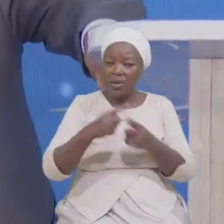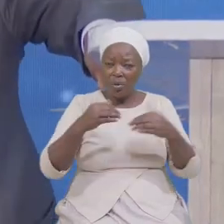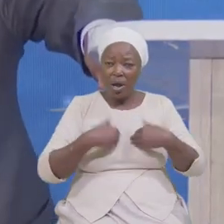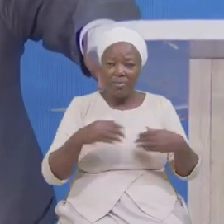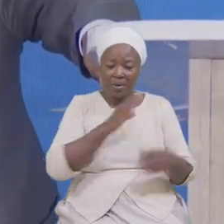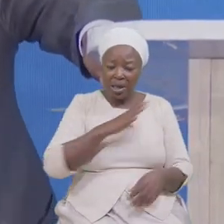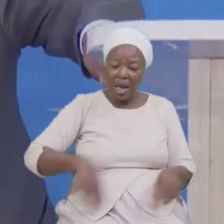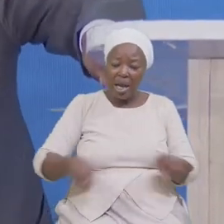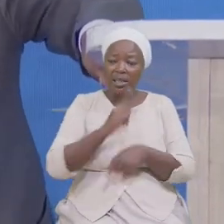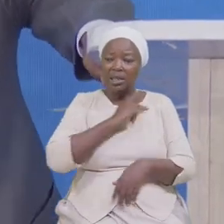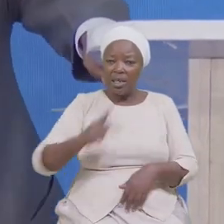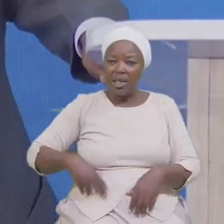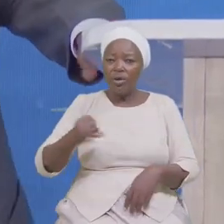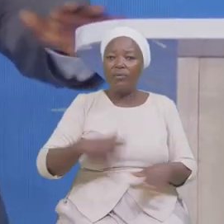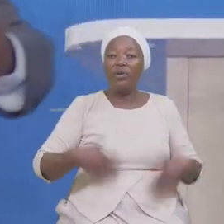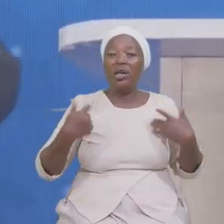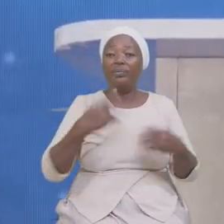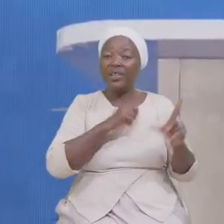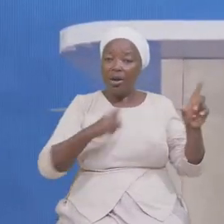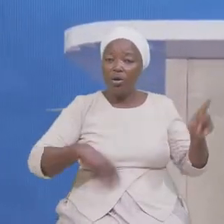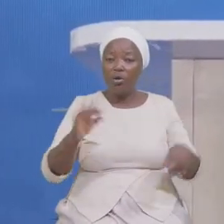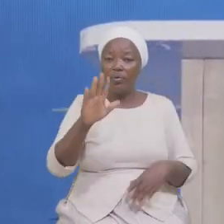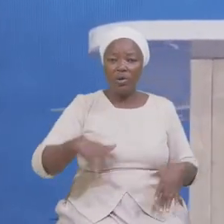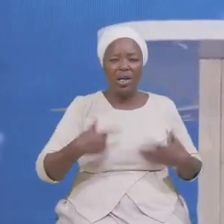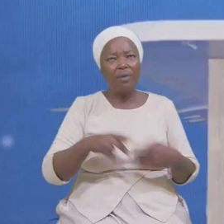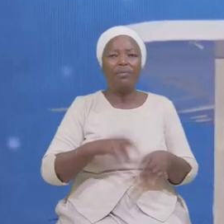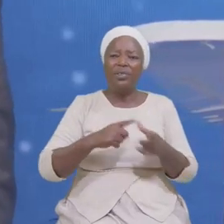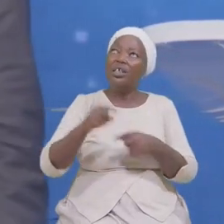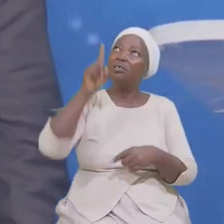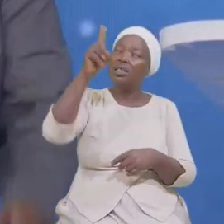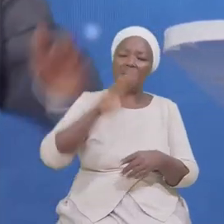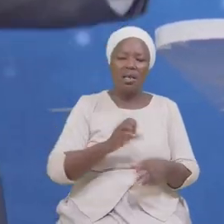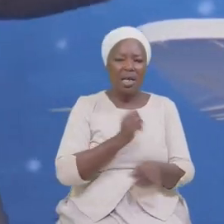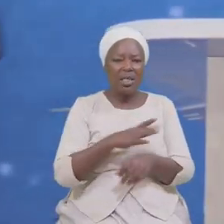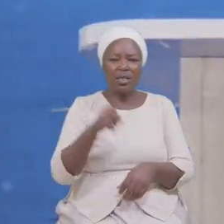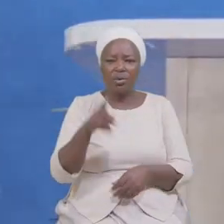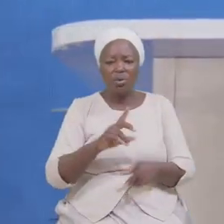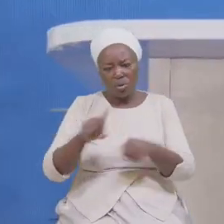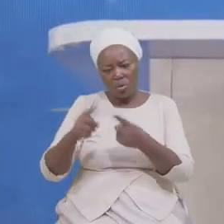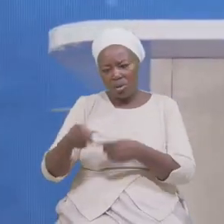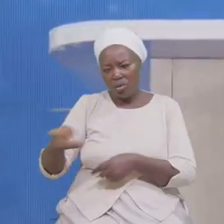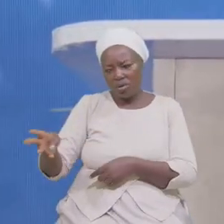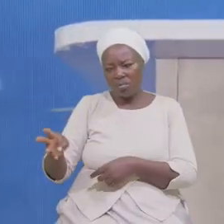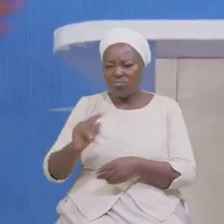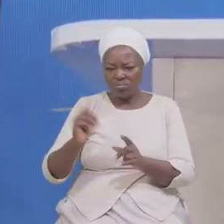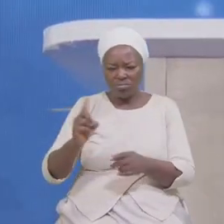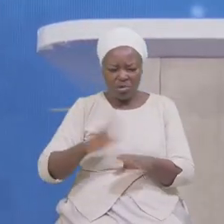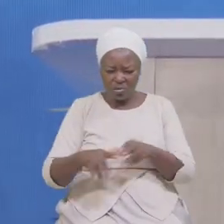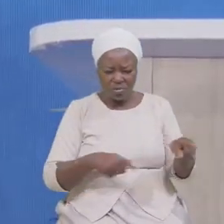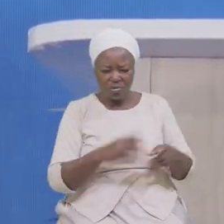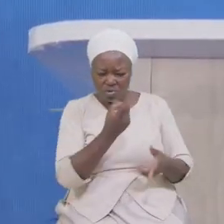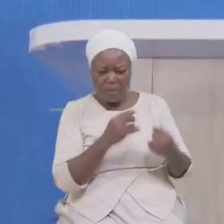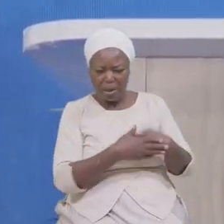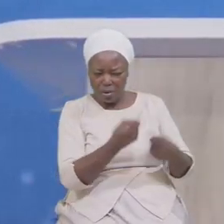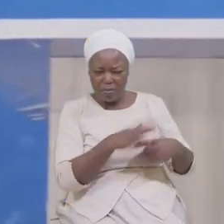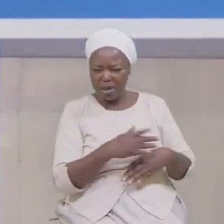King of your life, the Lord of your life, he counsels you, go this way, don't go that way, talk this way, don't talk